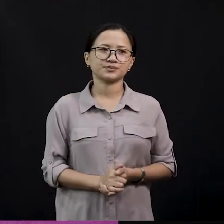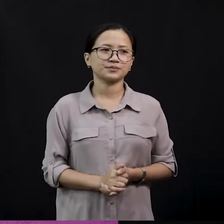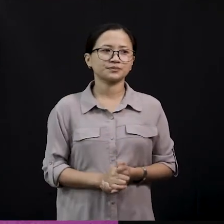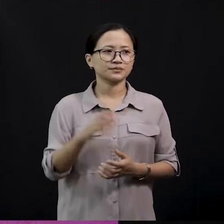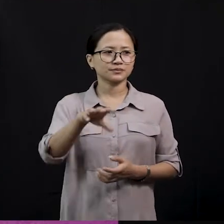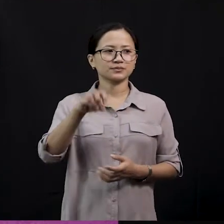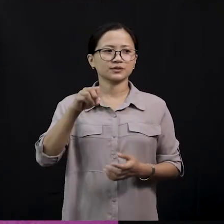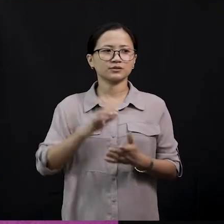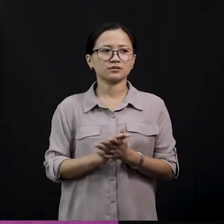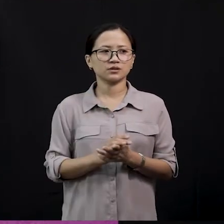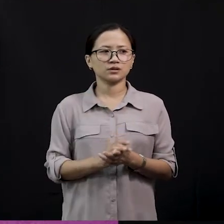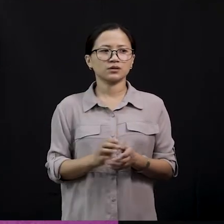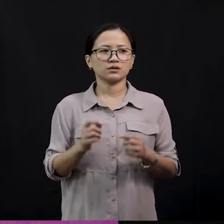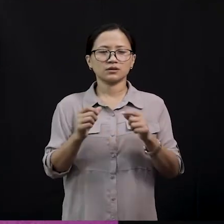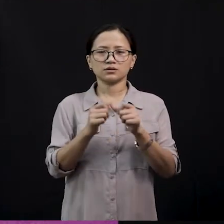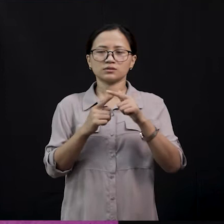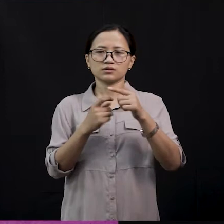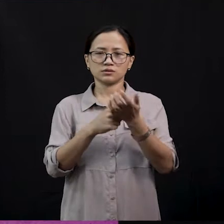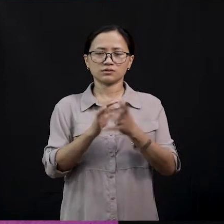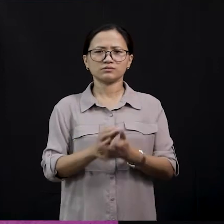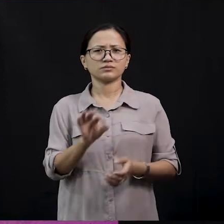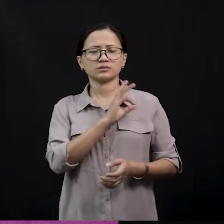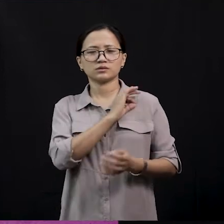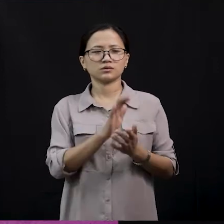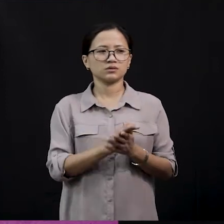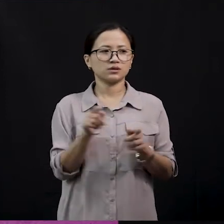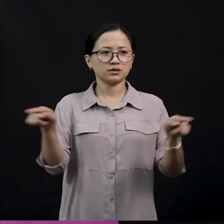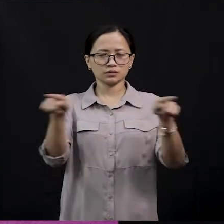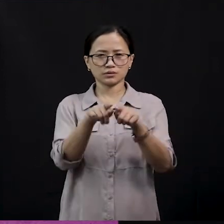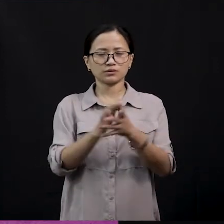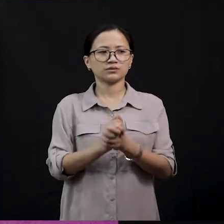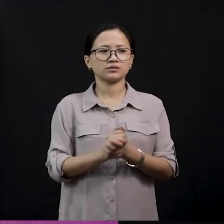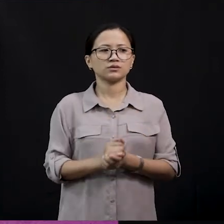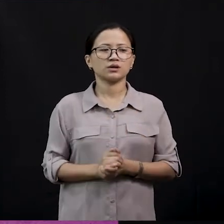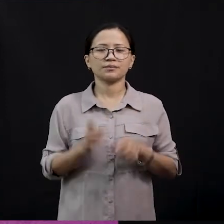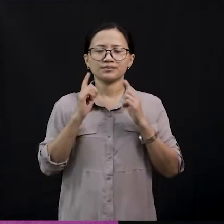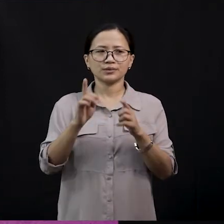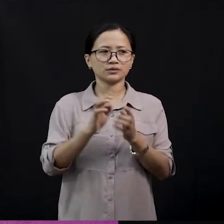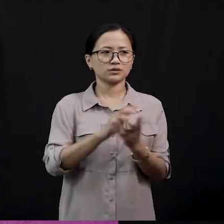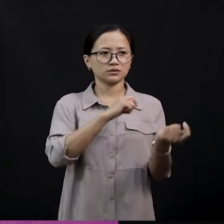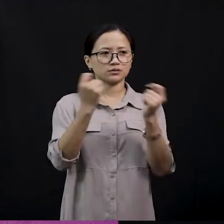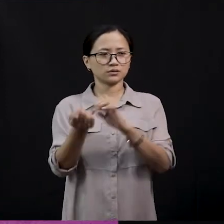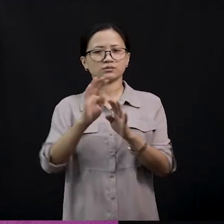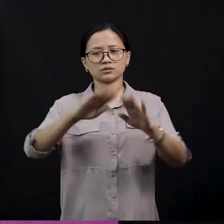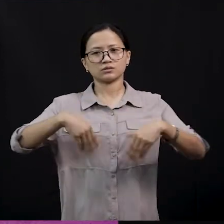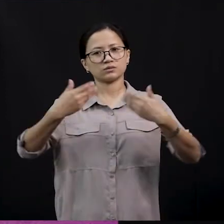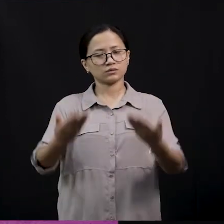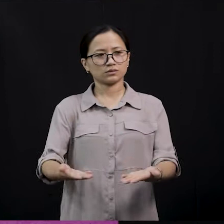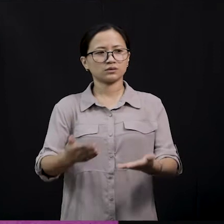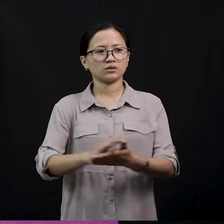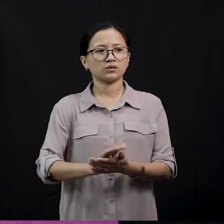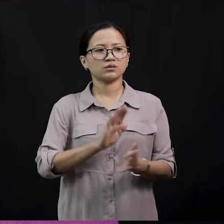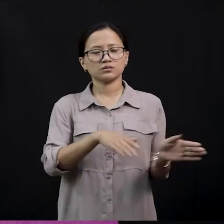He got attractive job offers, but he turned them all down. Now he's looking for a job. He